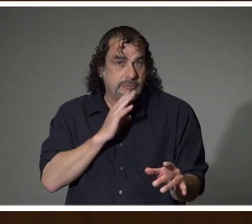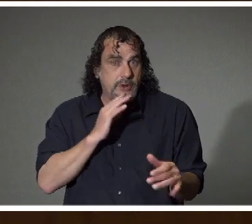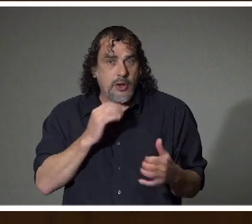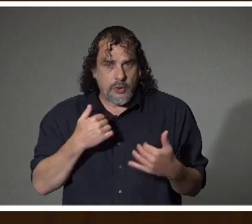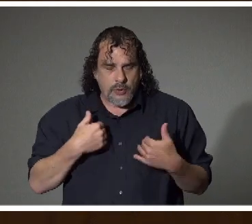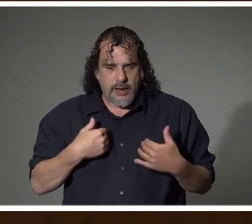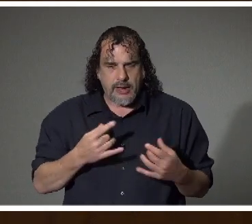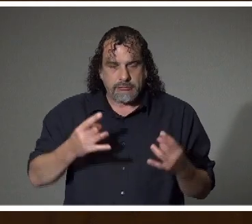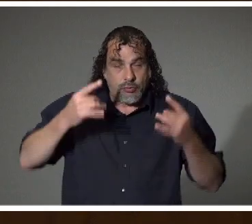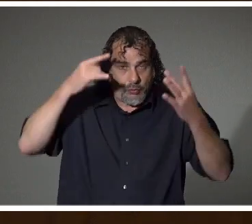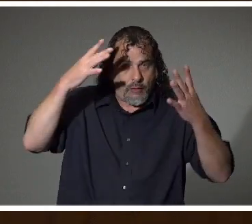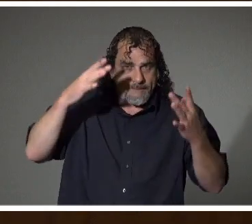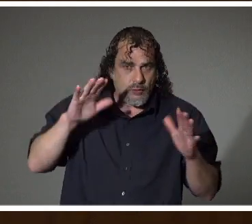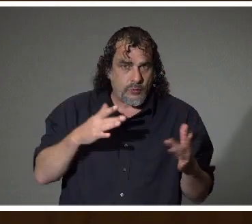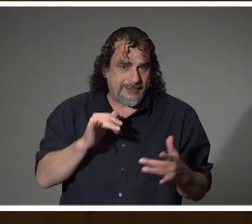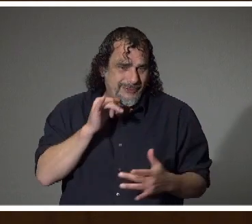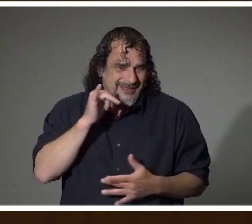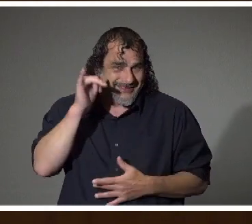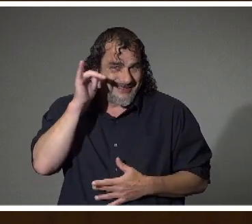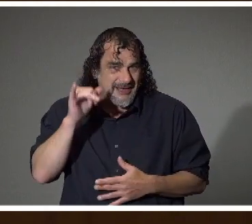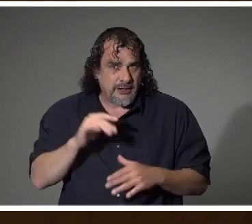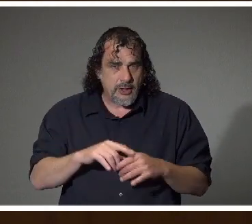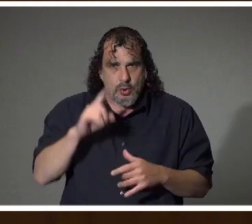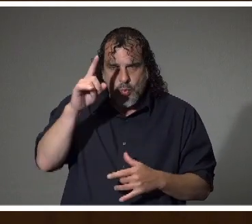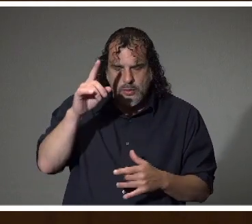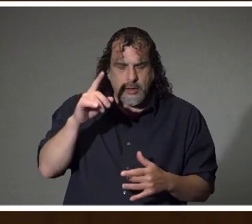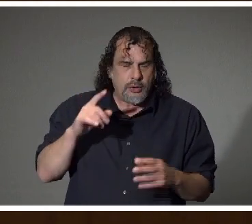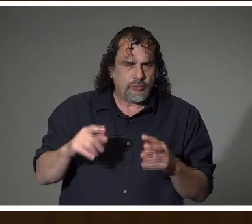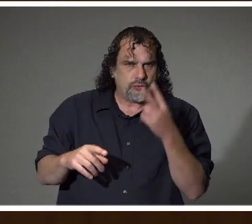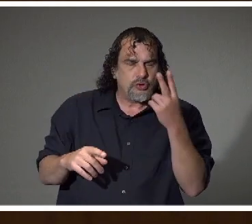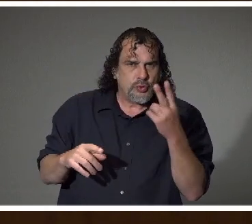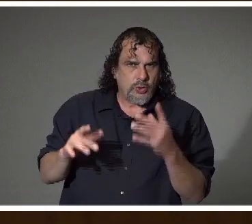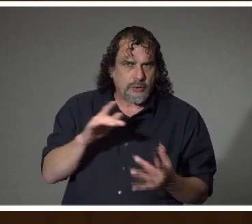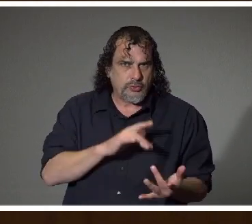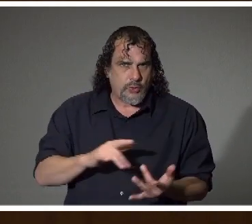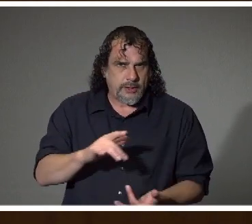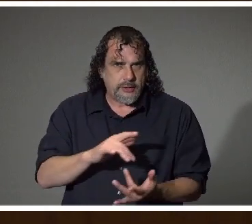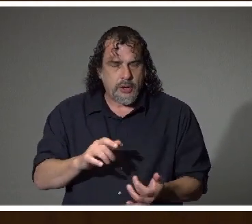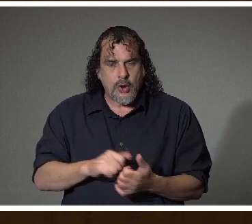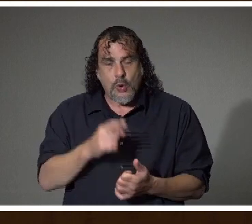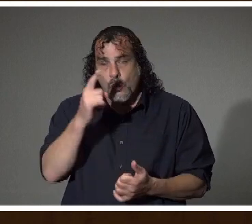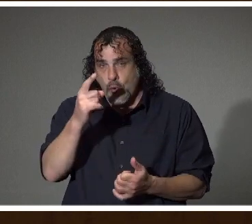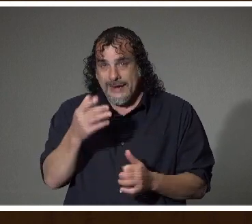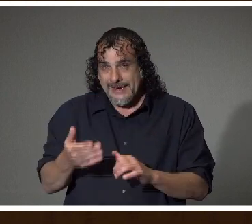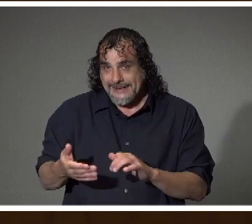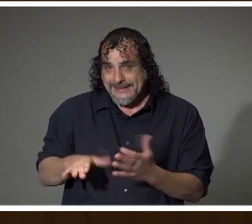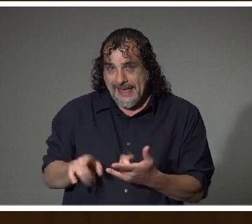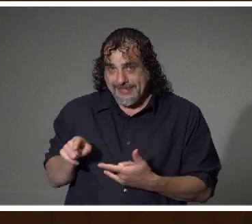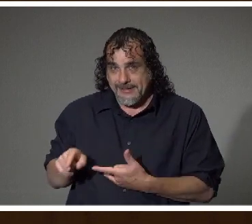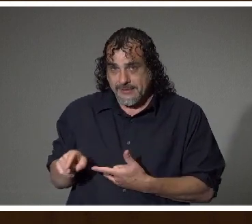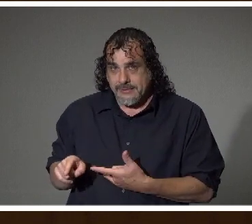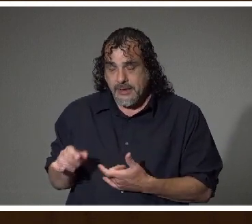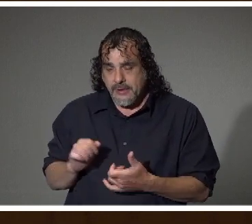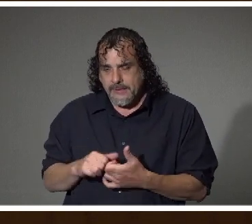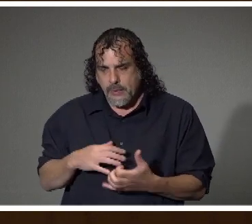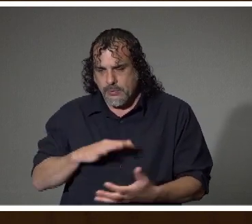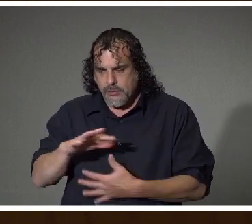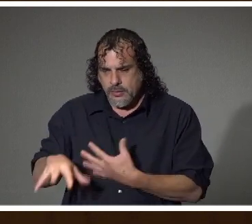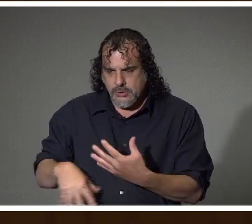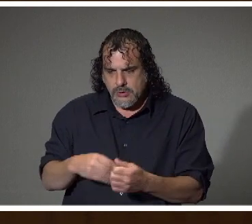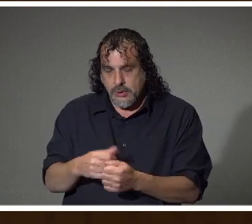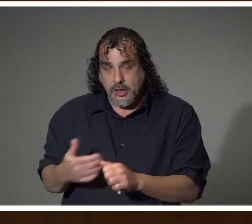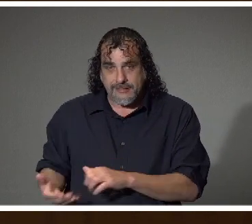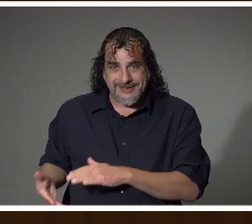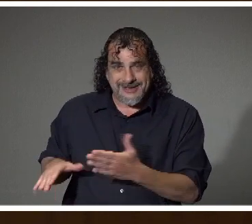weather last night, 2 tornadoes. We did have 1 fatality. That's going to bring the number